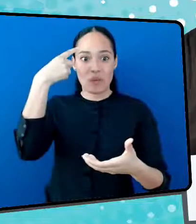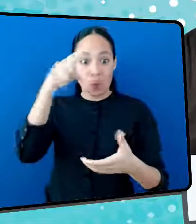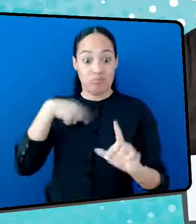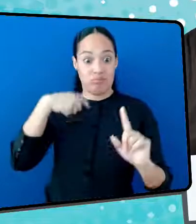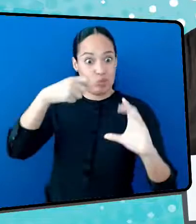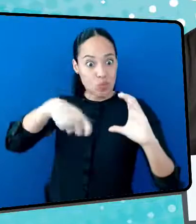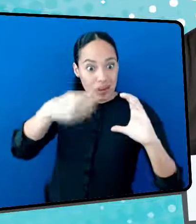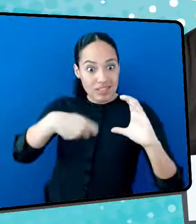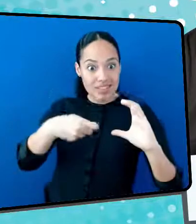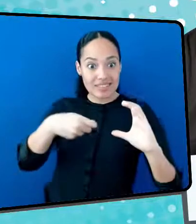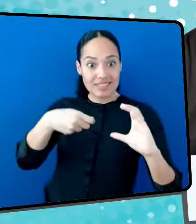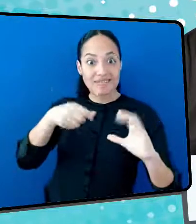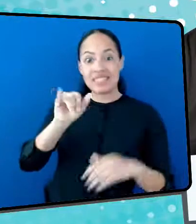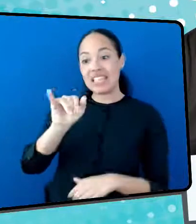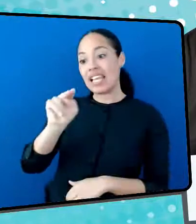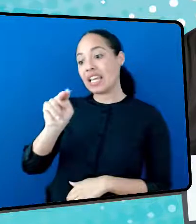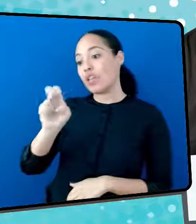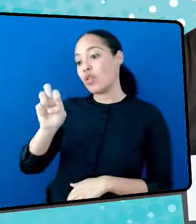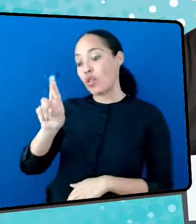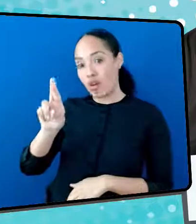They're going to then build their own machine learning models on that using their own